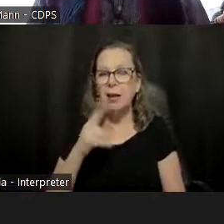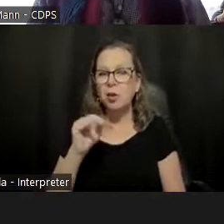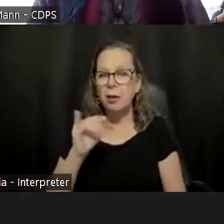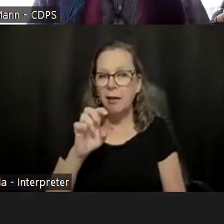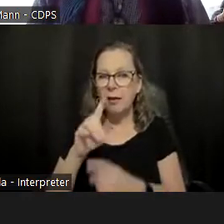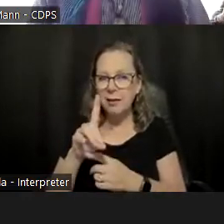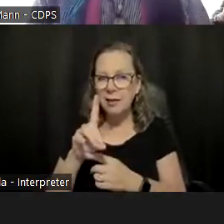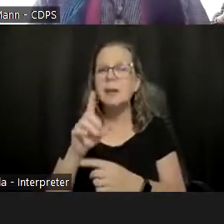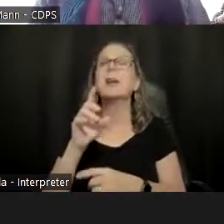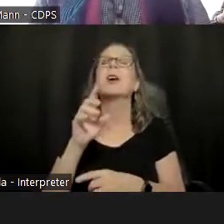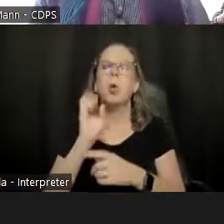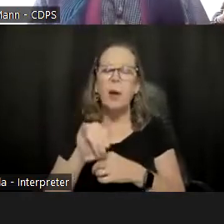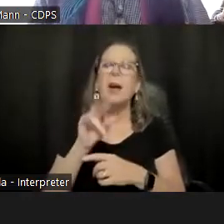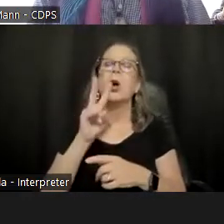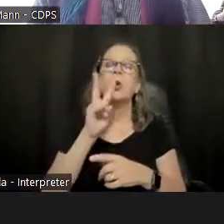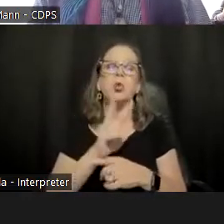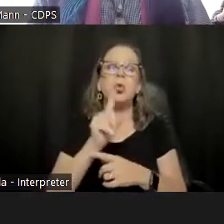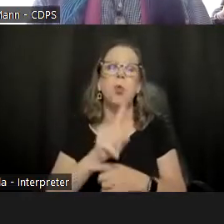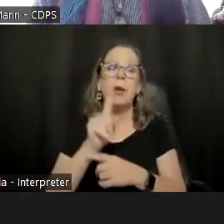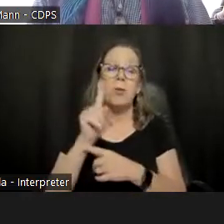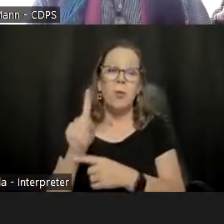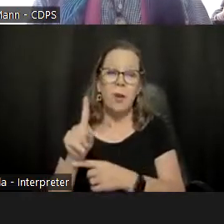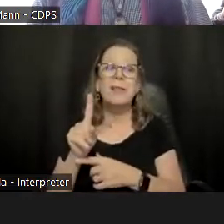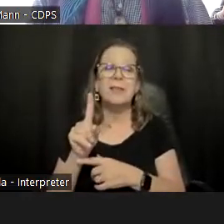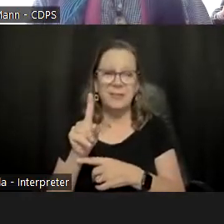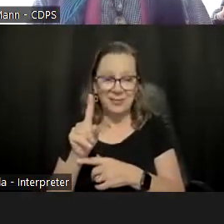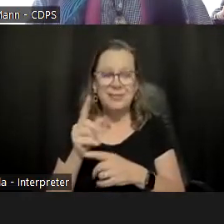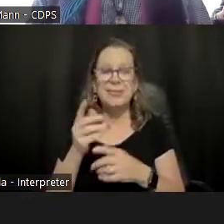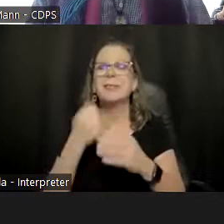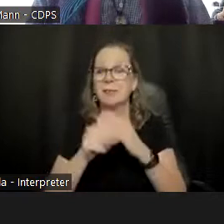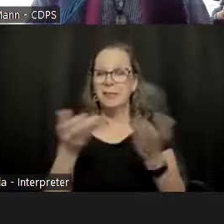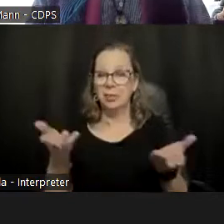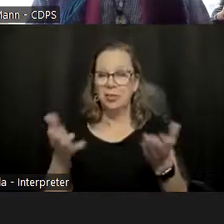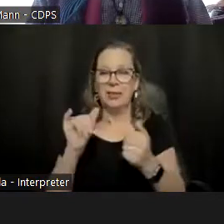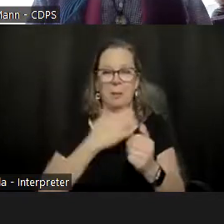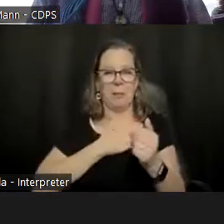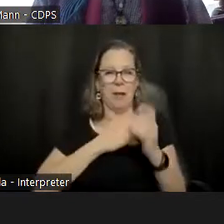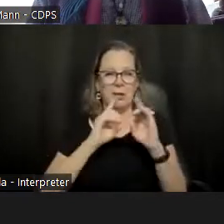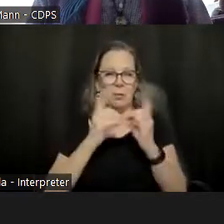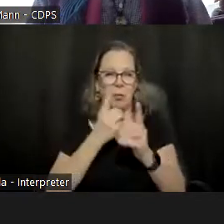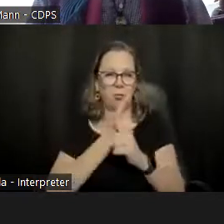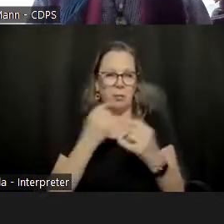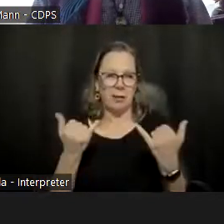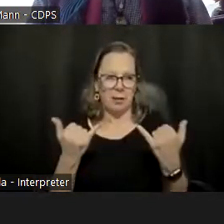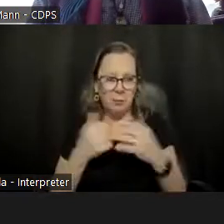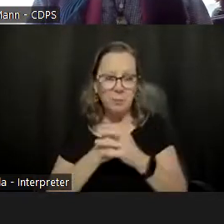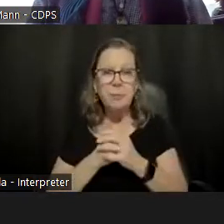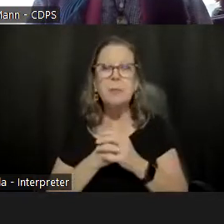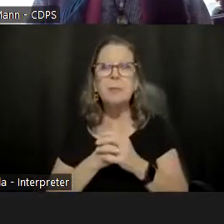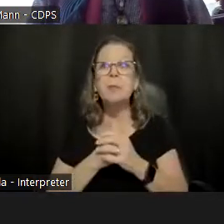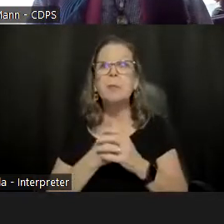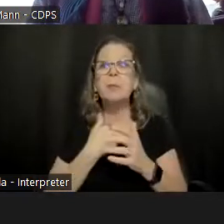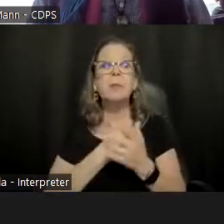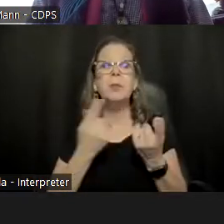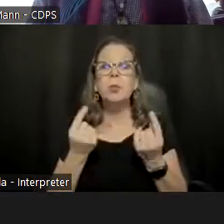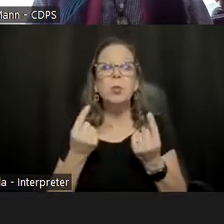211 Colorado is housed in Mile High United Way, so that's kind of like the department that I'm in currently. But yeah, we are working